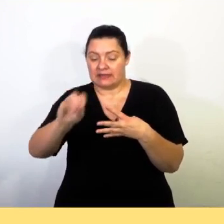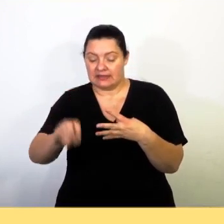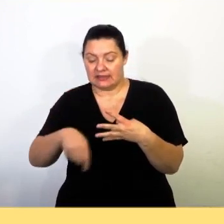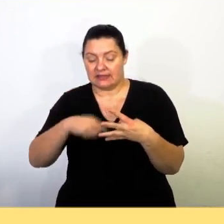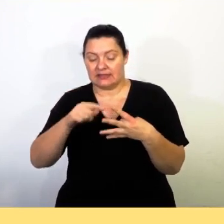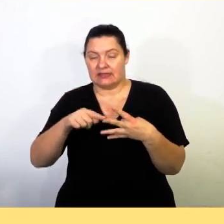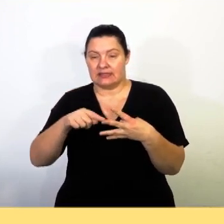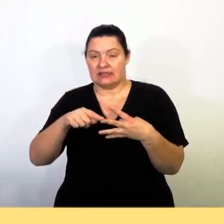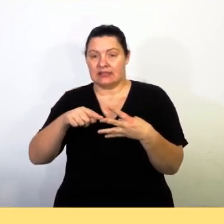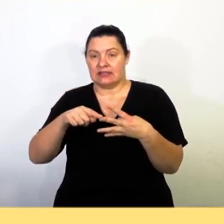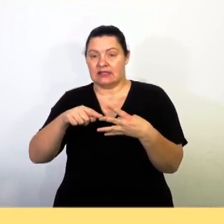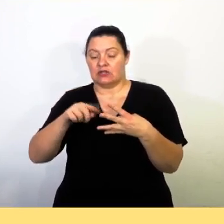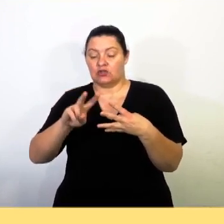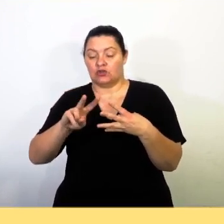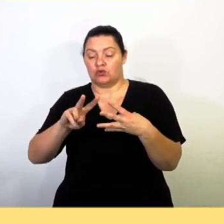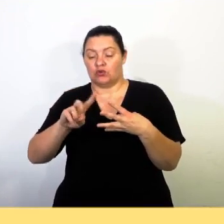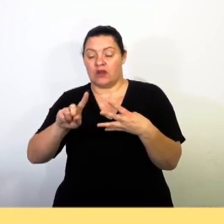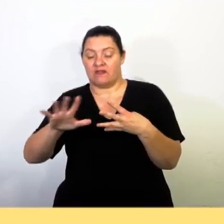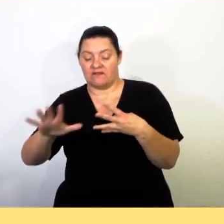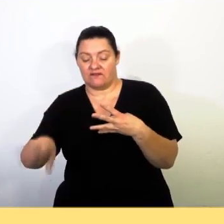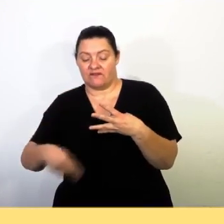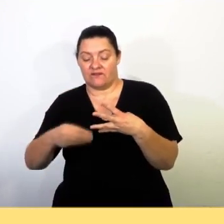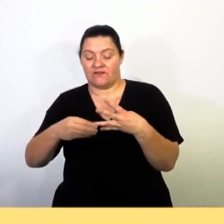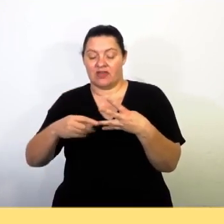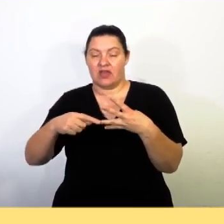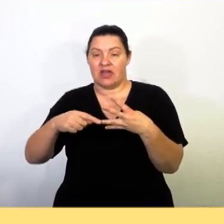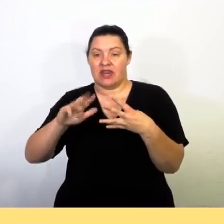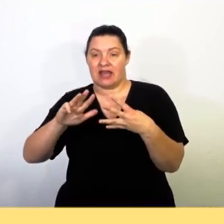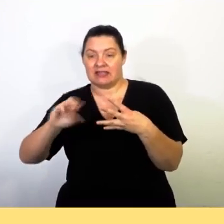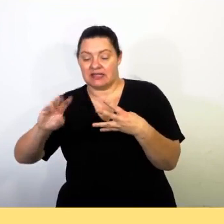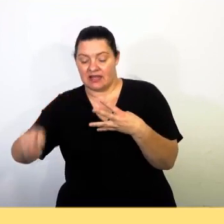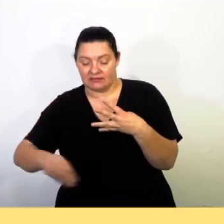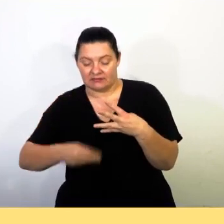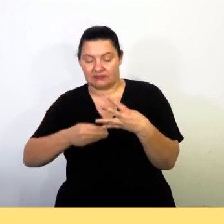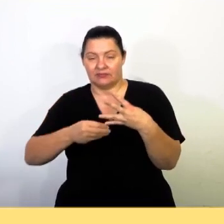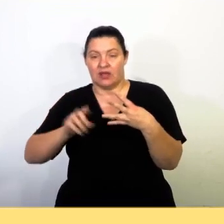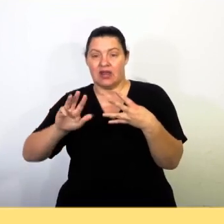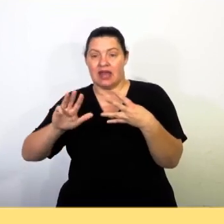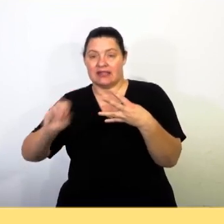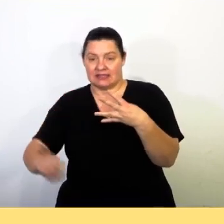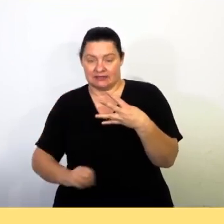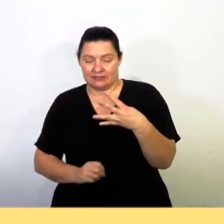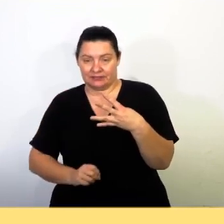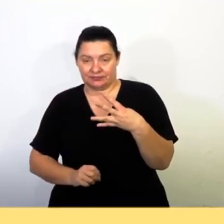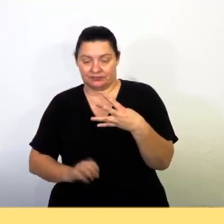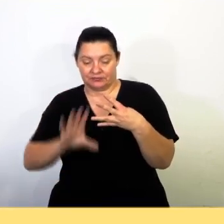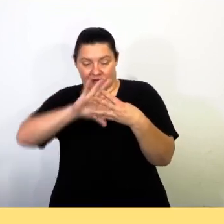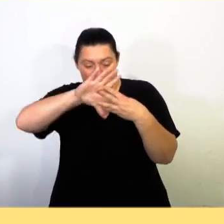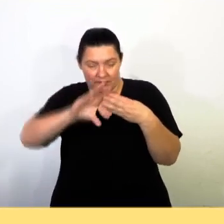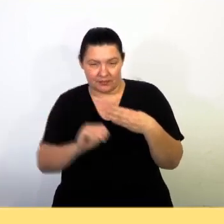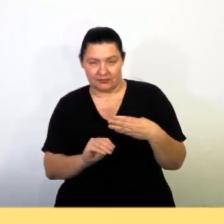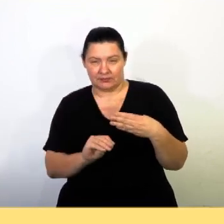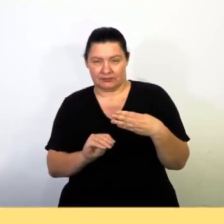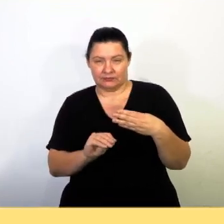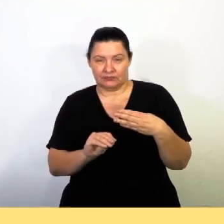your 120 plus your 215 plus your 90, and you add again